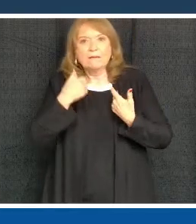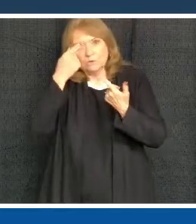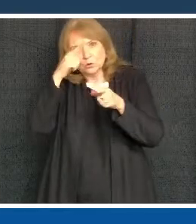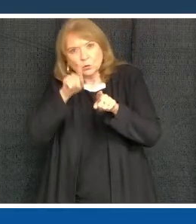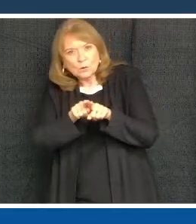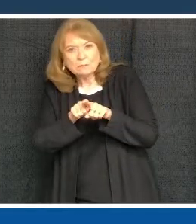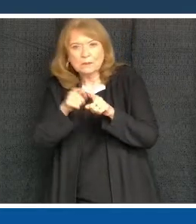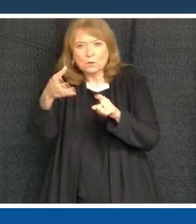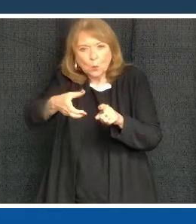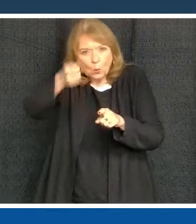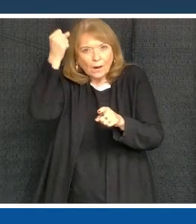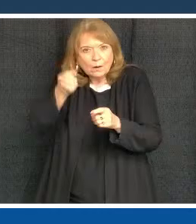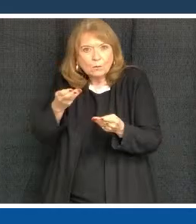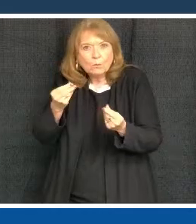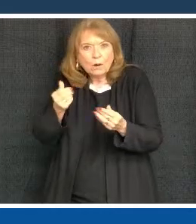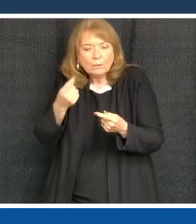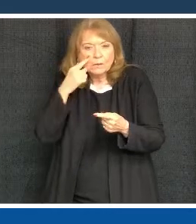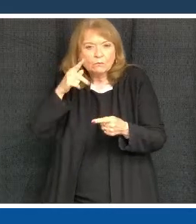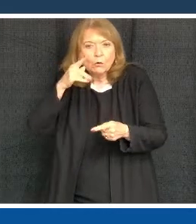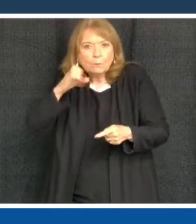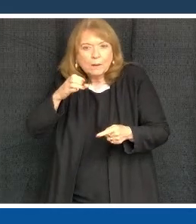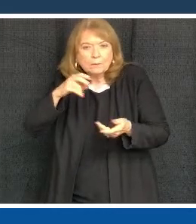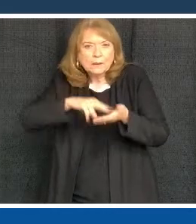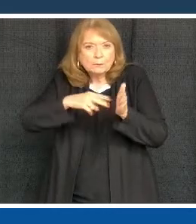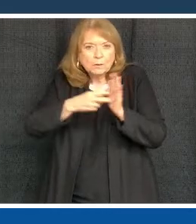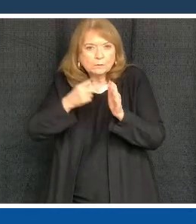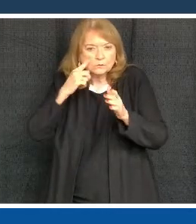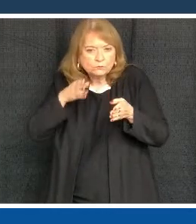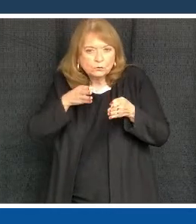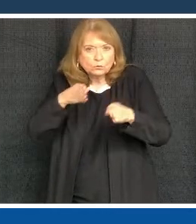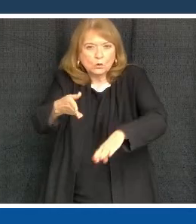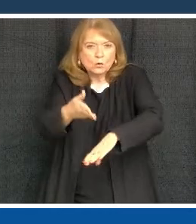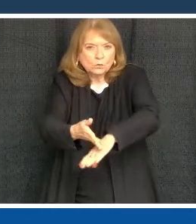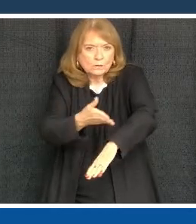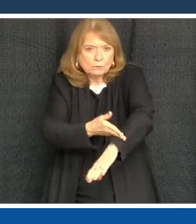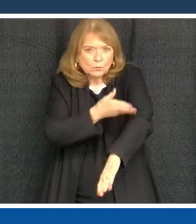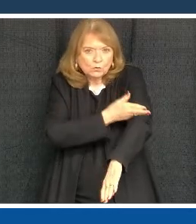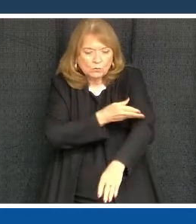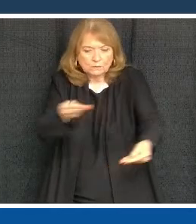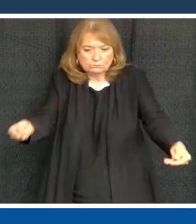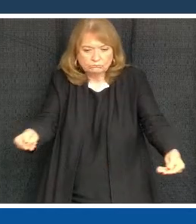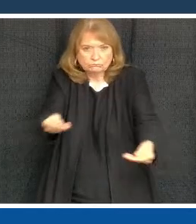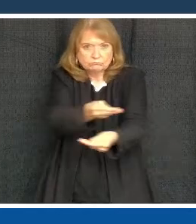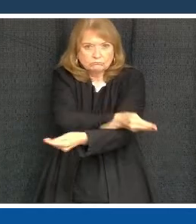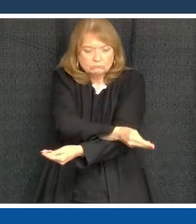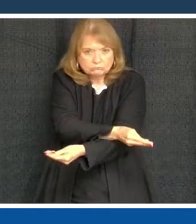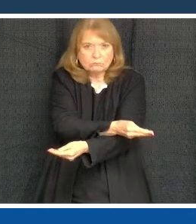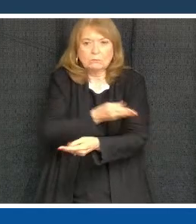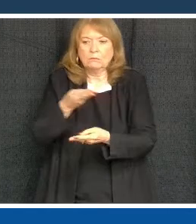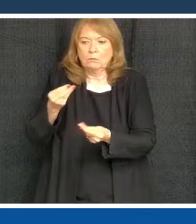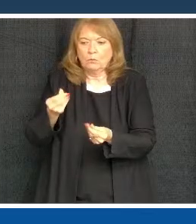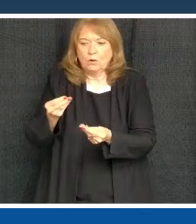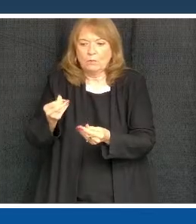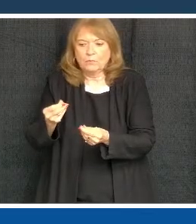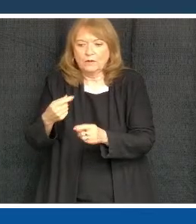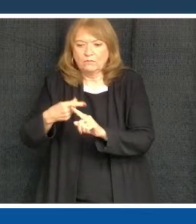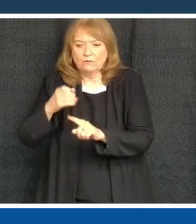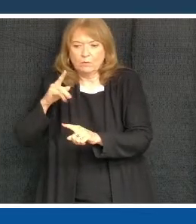acquire property for a public purpose for roadway improvements and to swap and convey City of Clarksville property in exchange